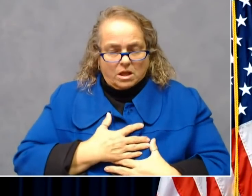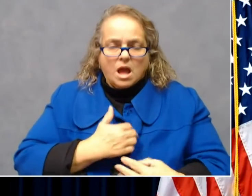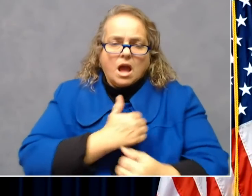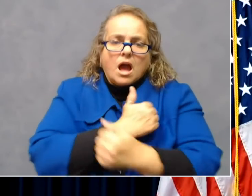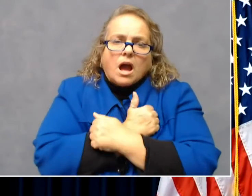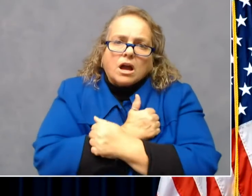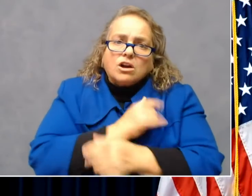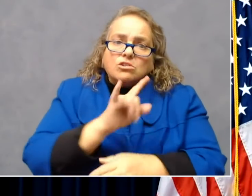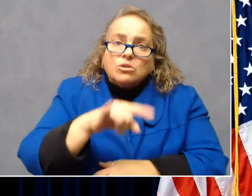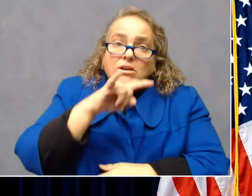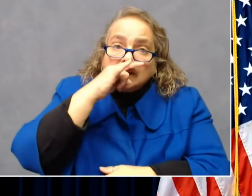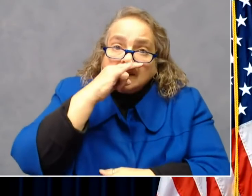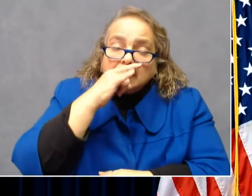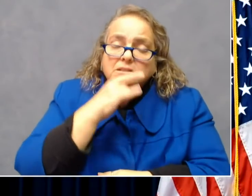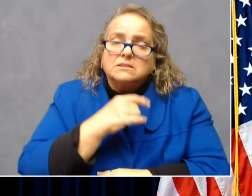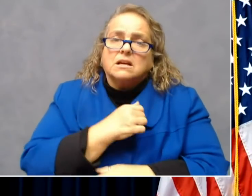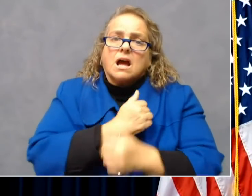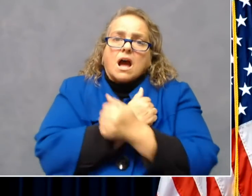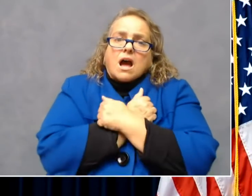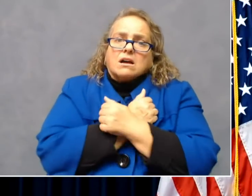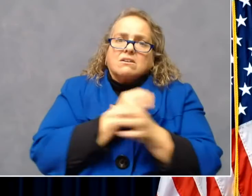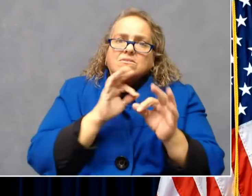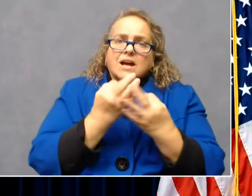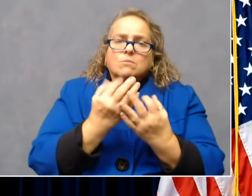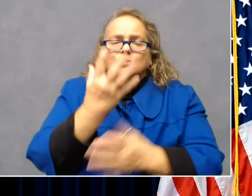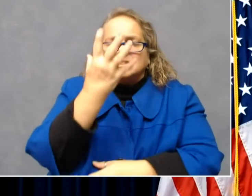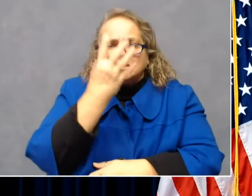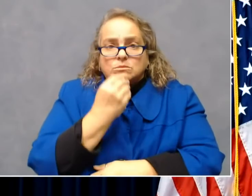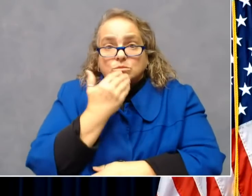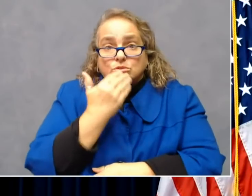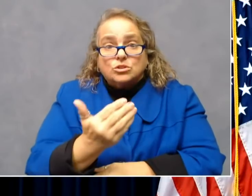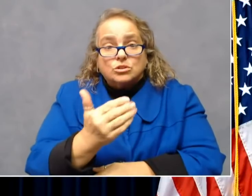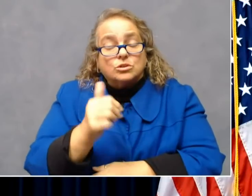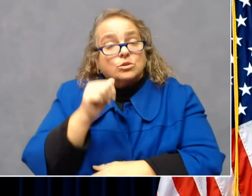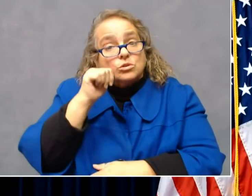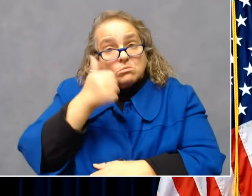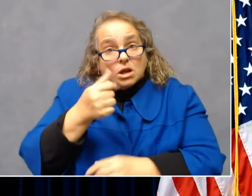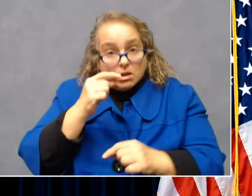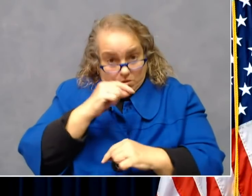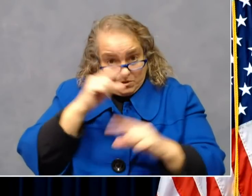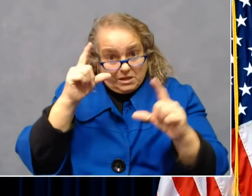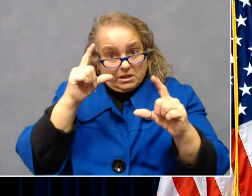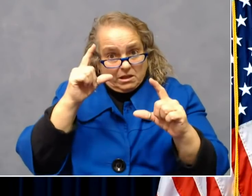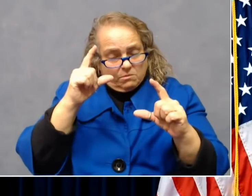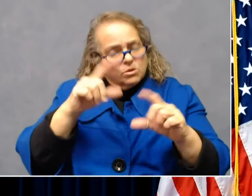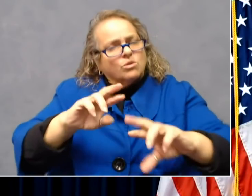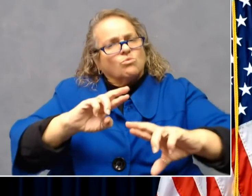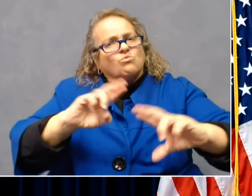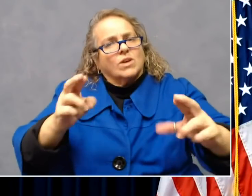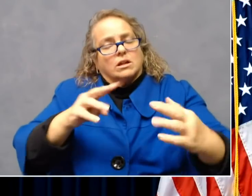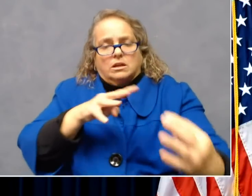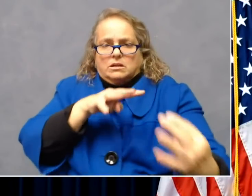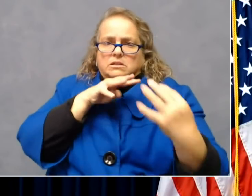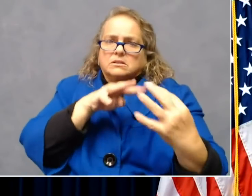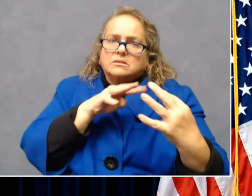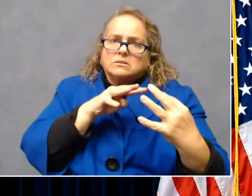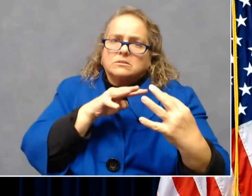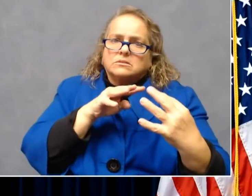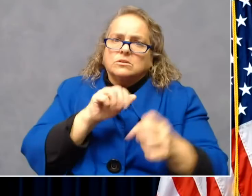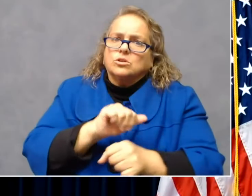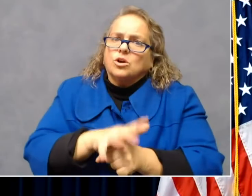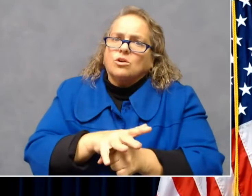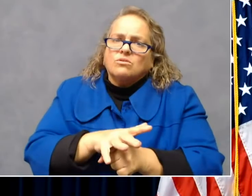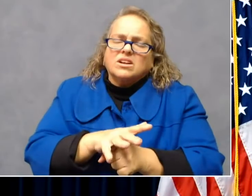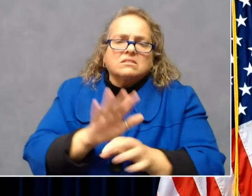family, get a good night's sleep, and get up tomorrow ready to take this battle to COVID. It's as easy as putting on that